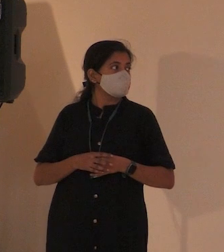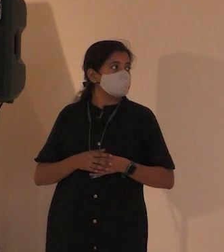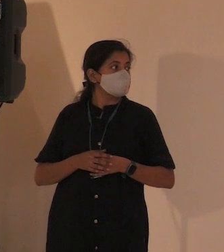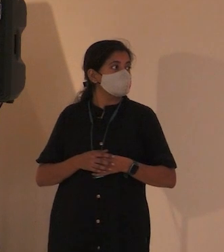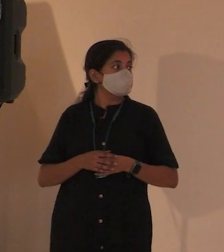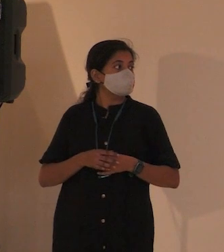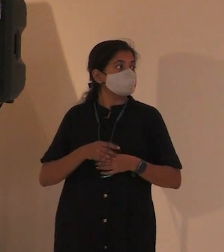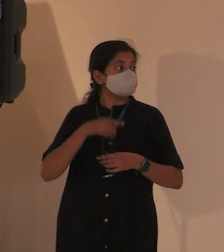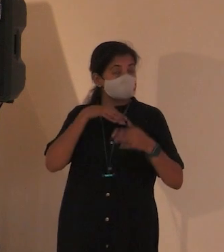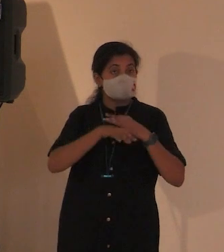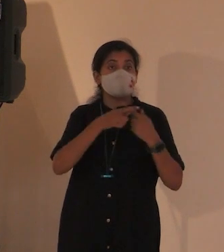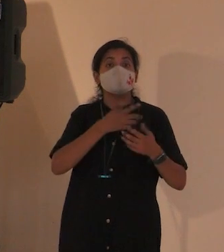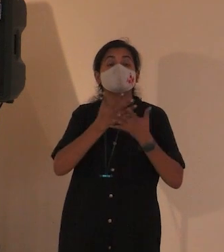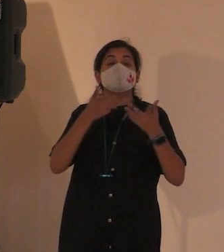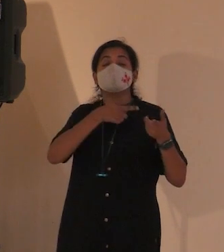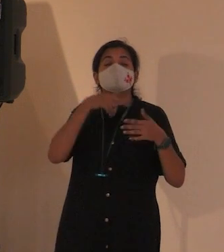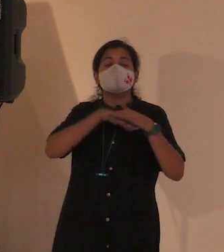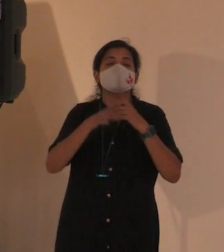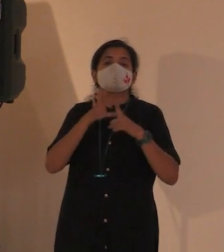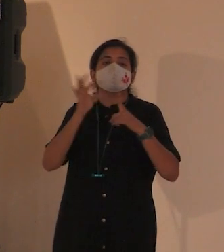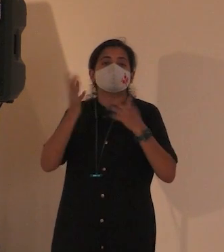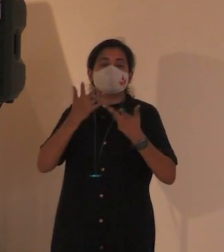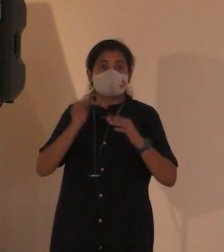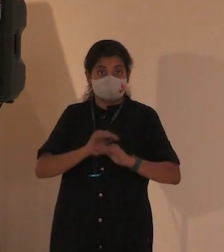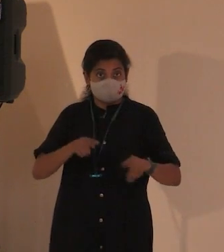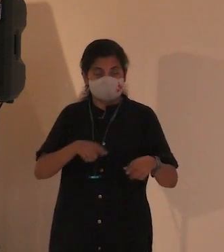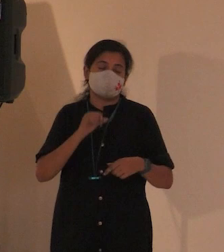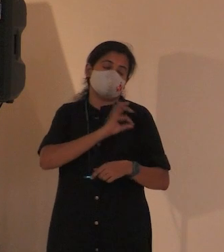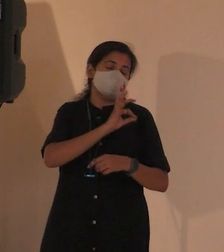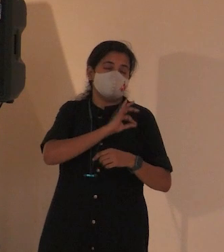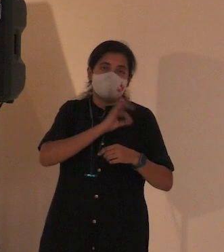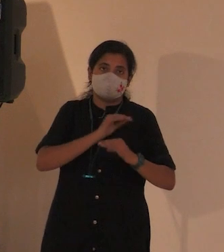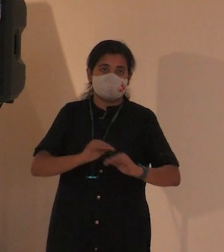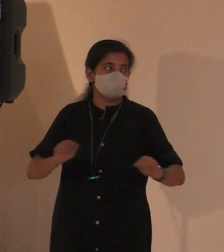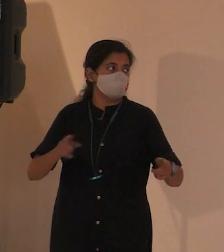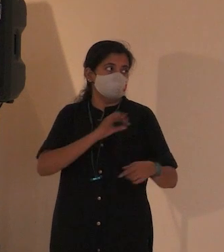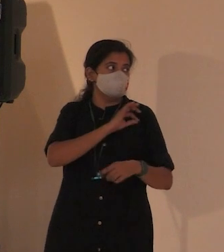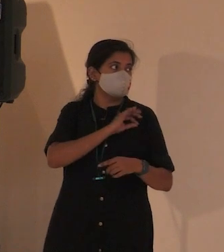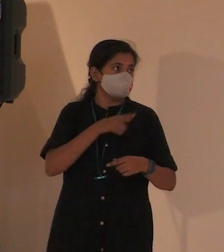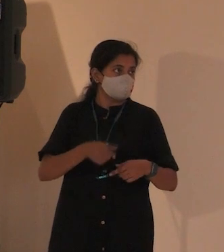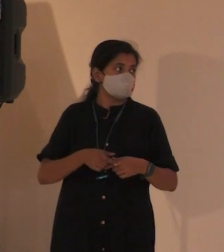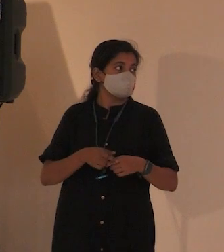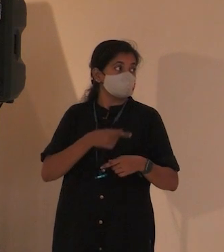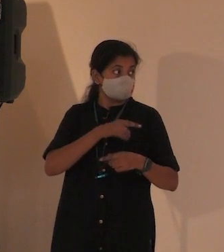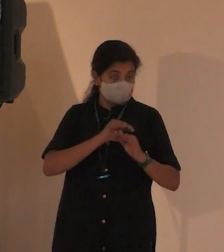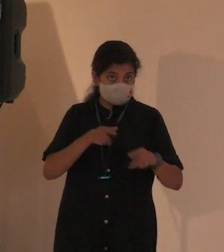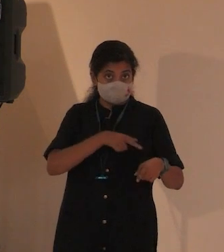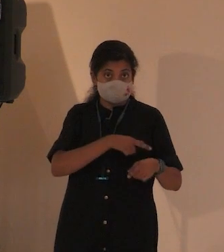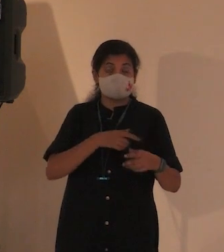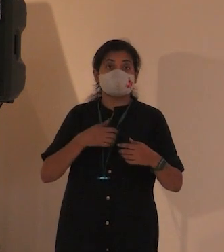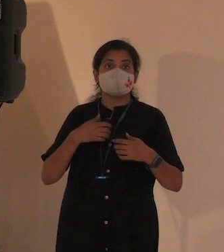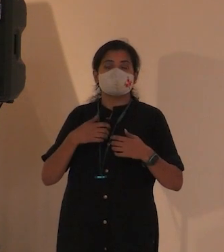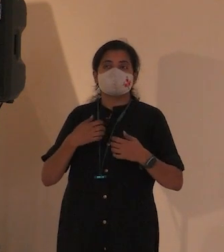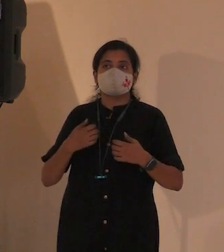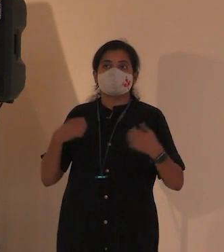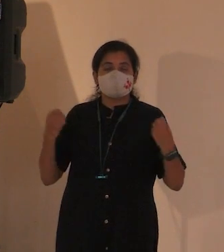So what are the different kinds of things that we do? Children, we love children because I think that's the place where there is so much